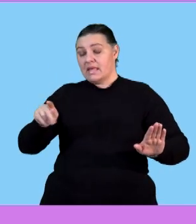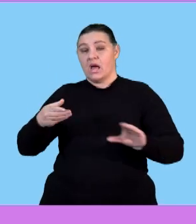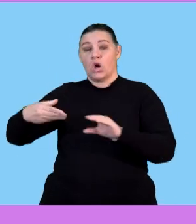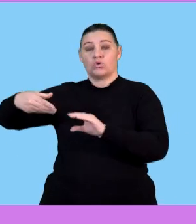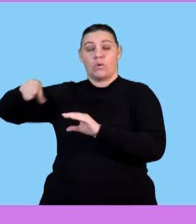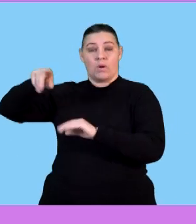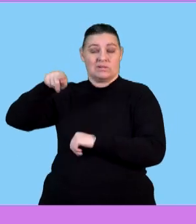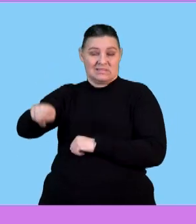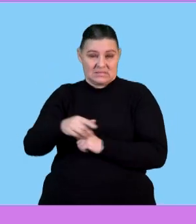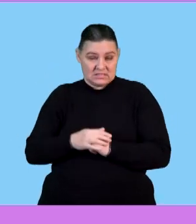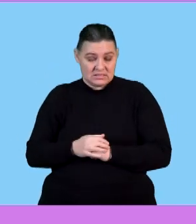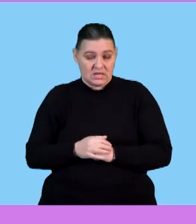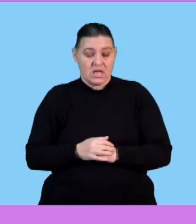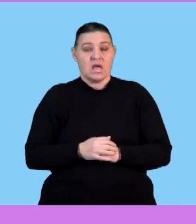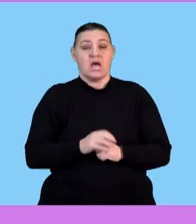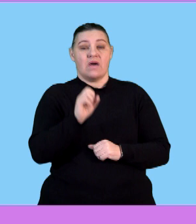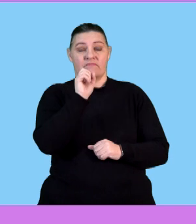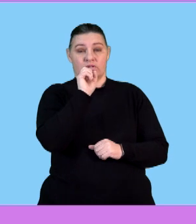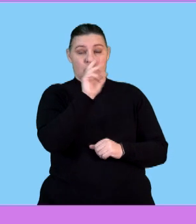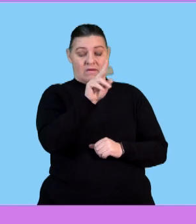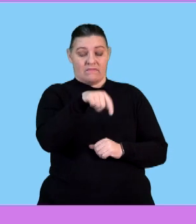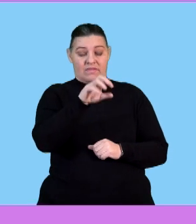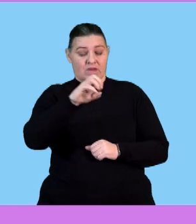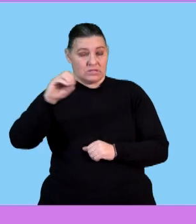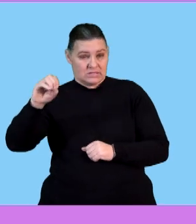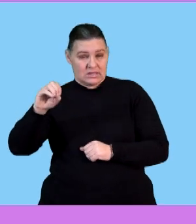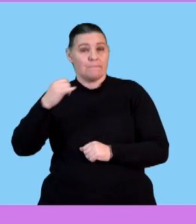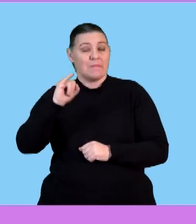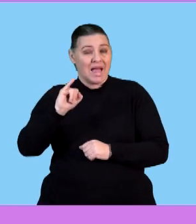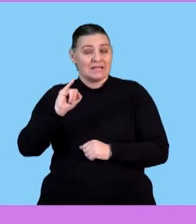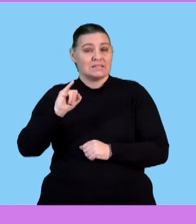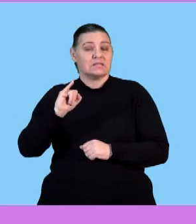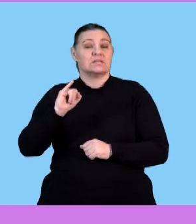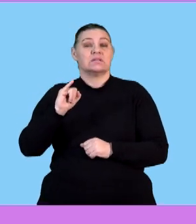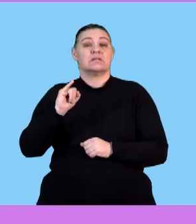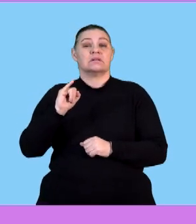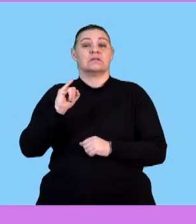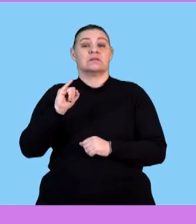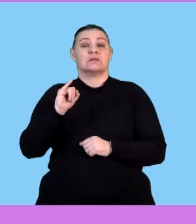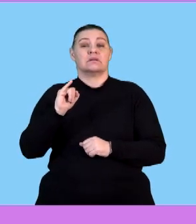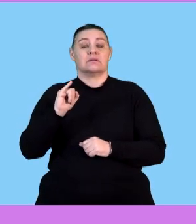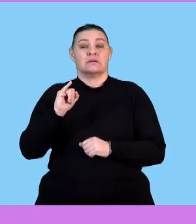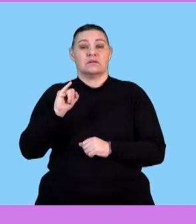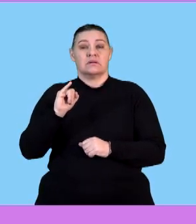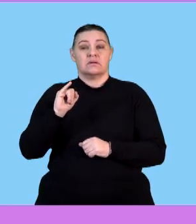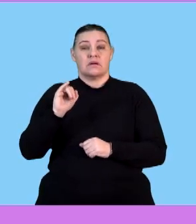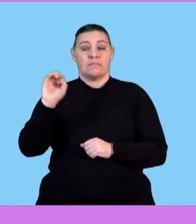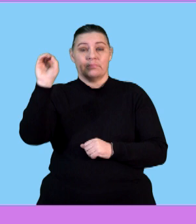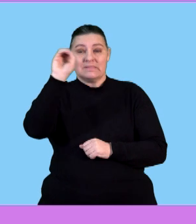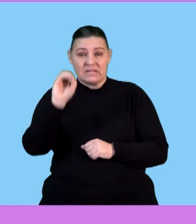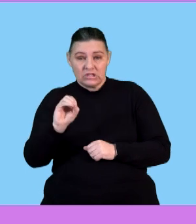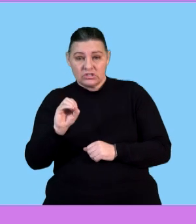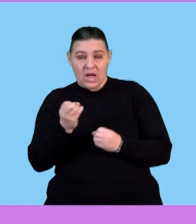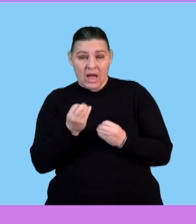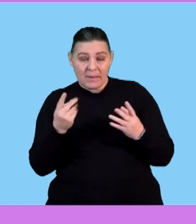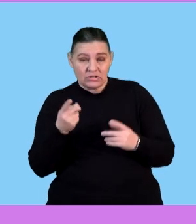interest. So we have 12,000 Rand still. Now the interest rate is 12%, and we're going for 3 years.